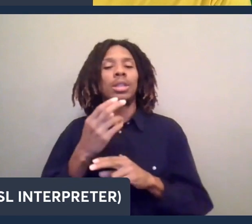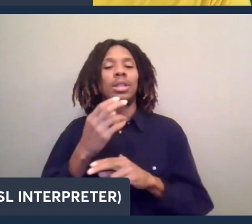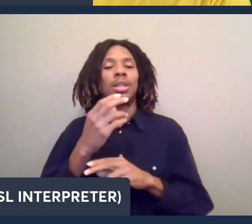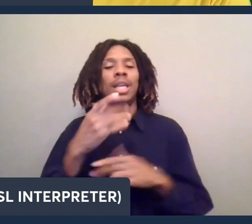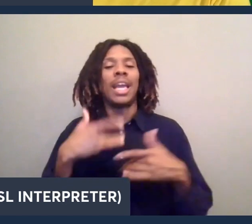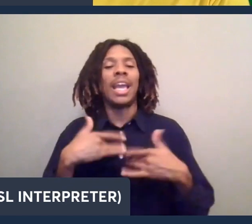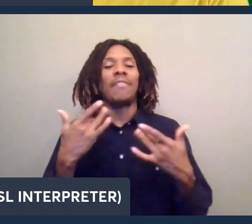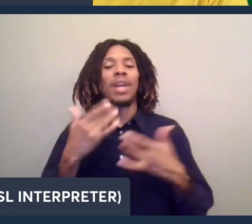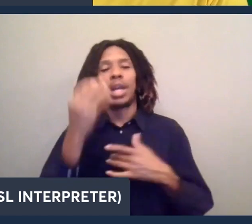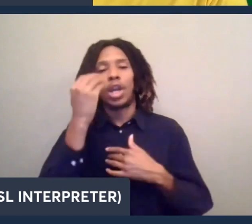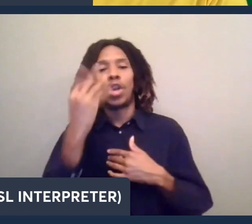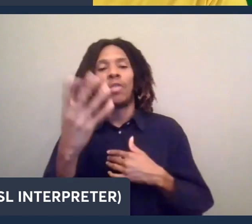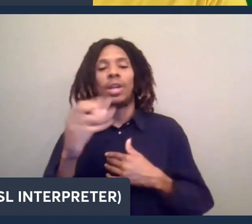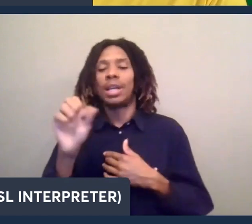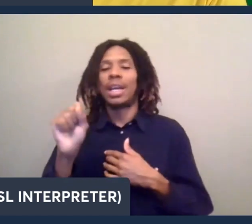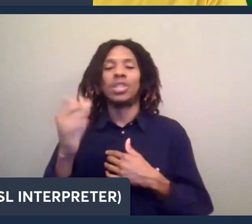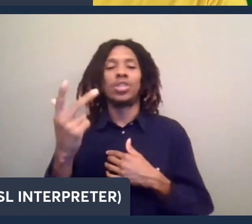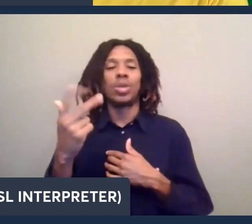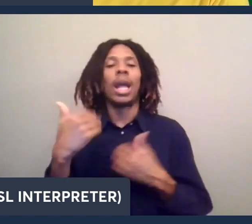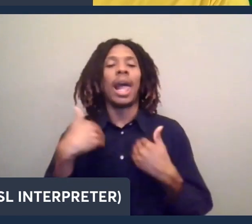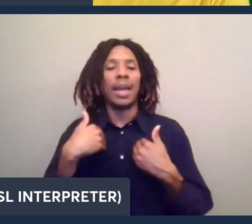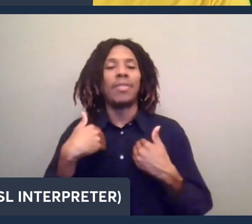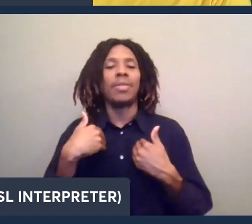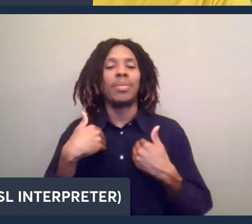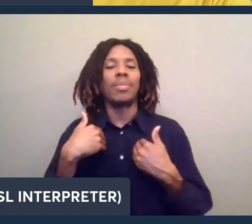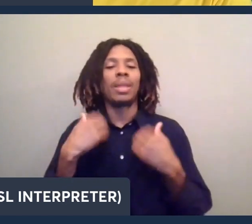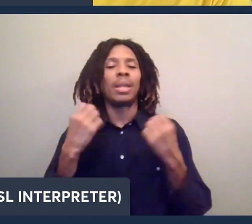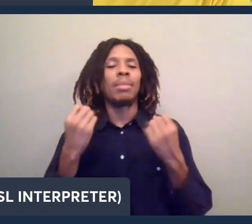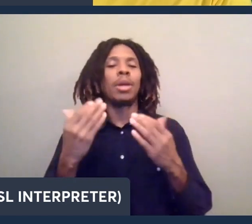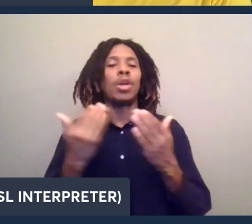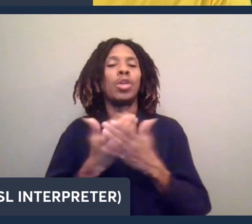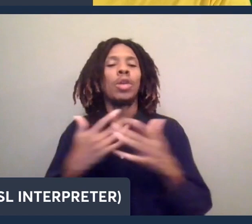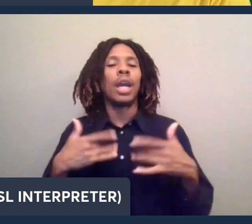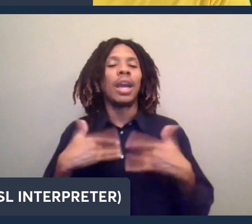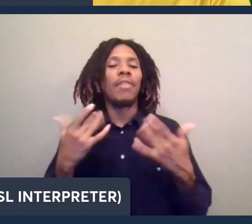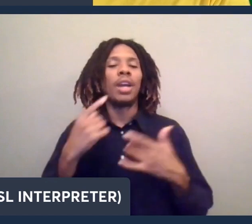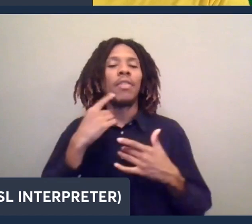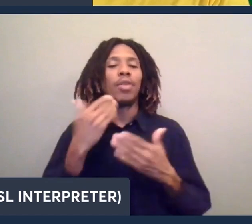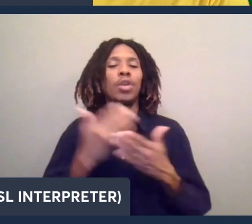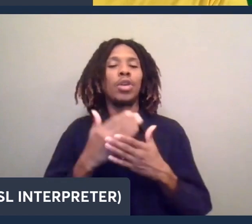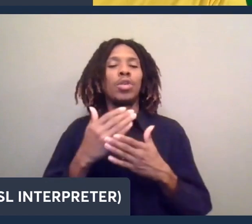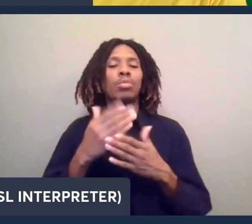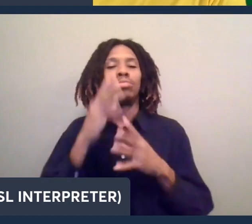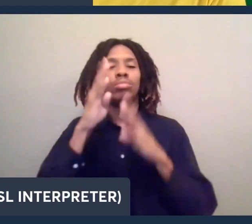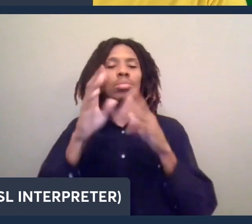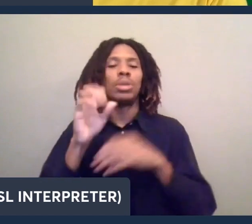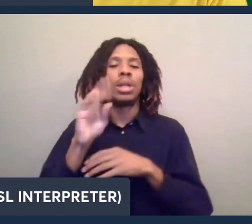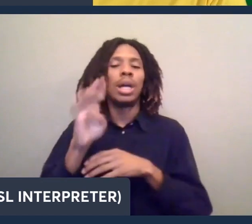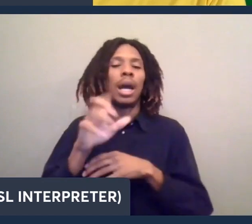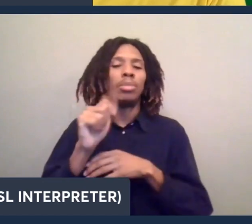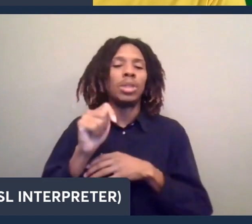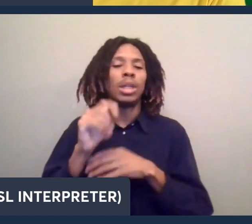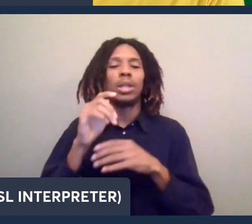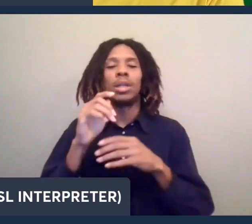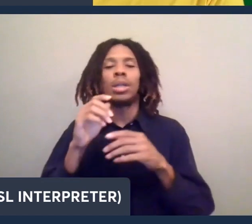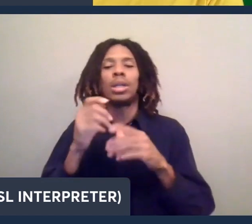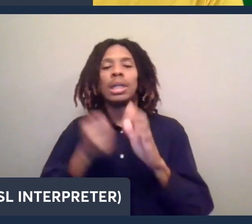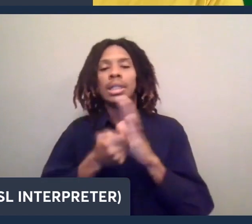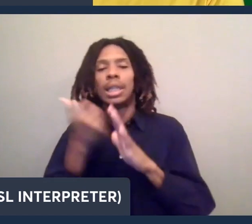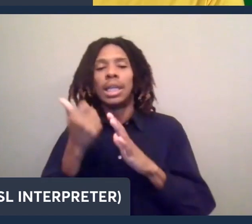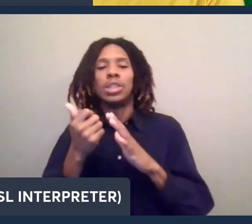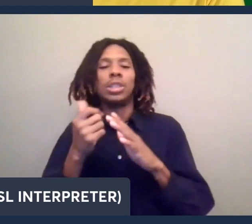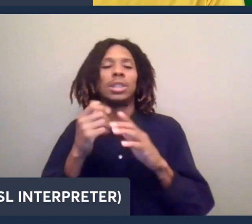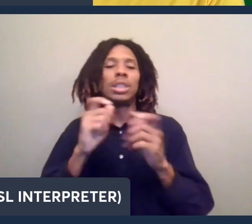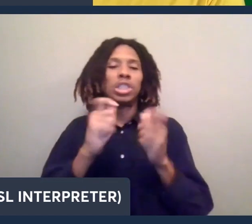S3 now delivers a lot of new events for new object creation, object deletion, object state changes, and things like